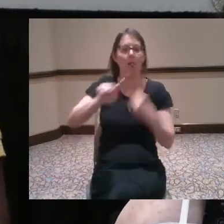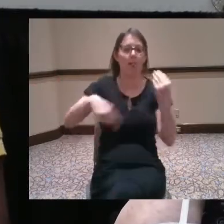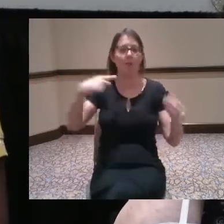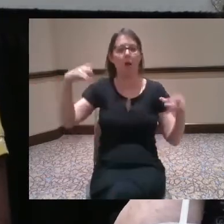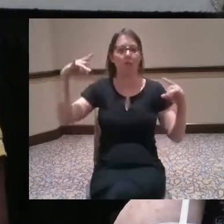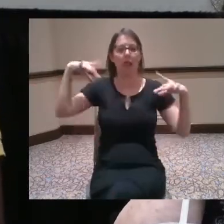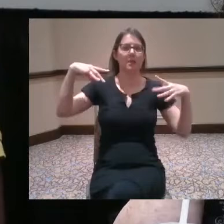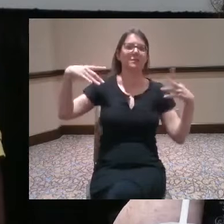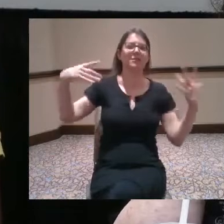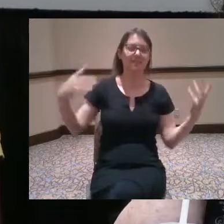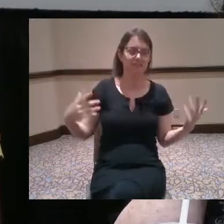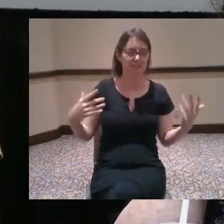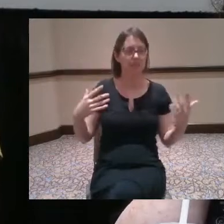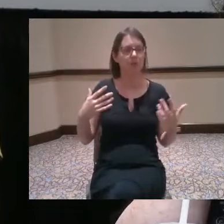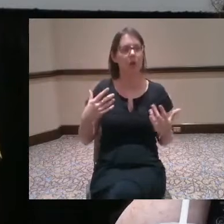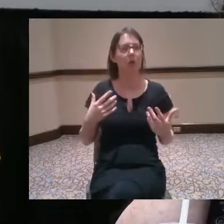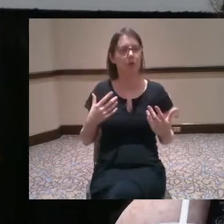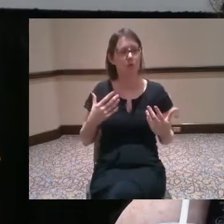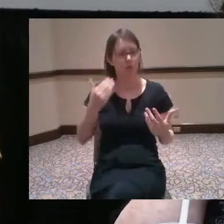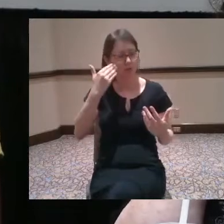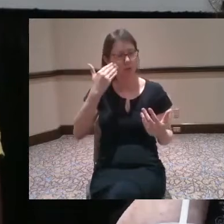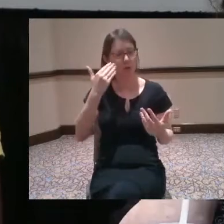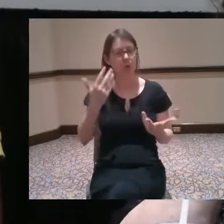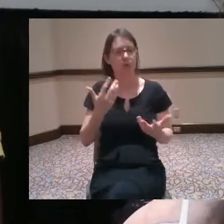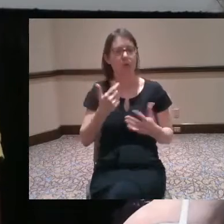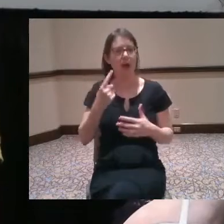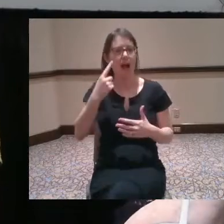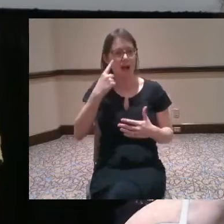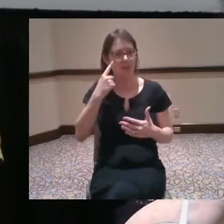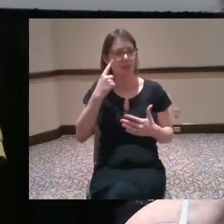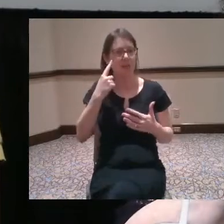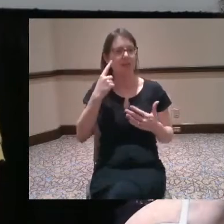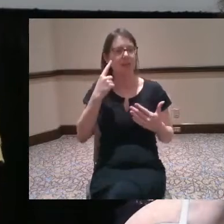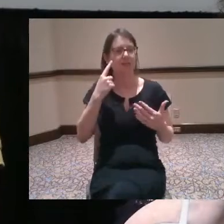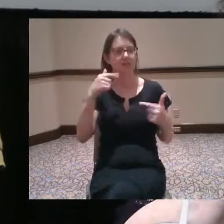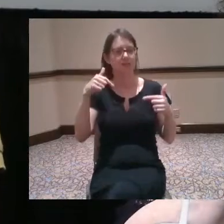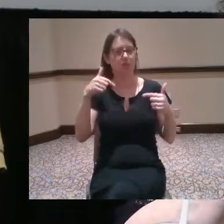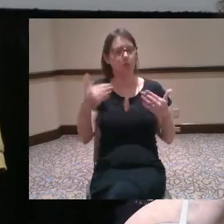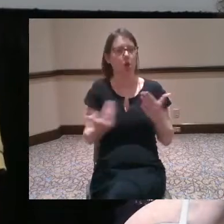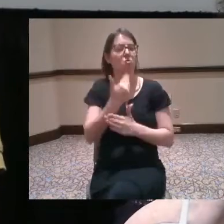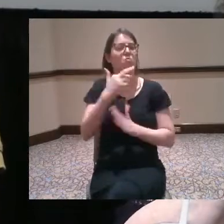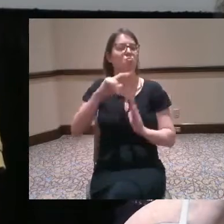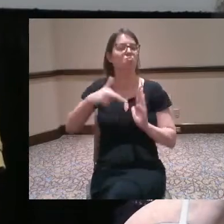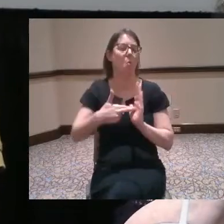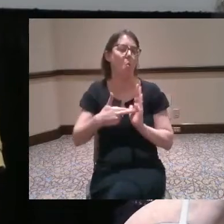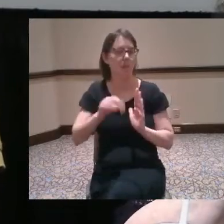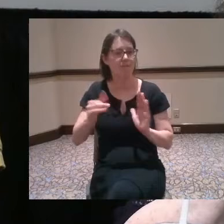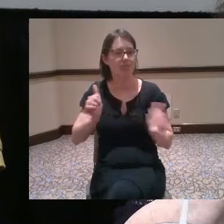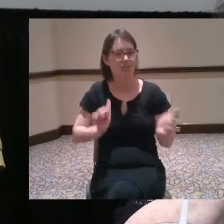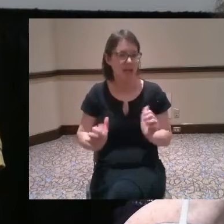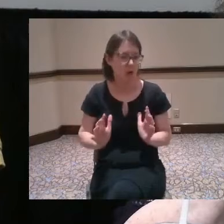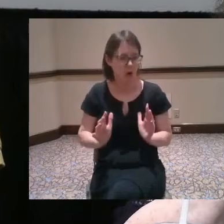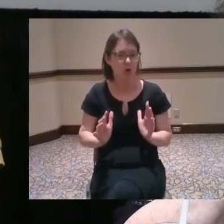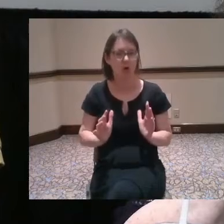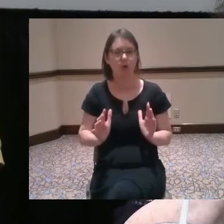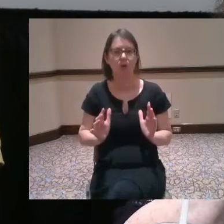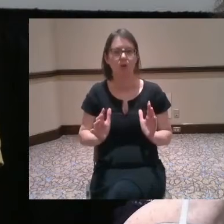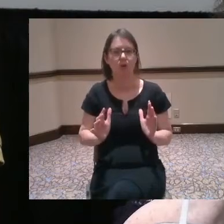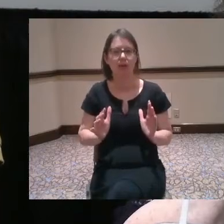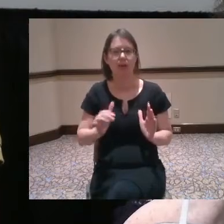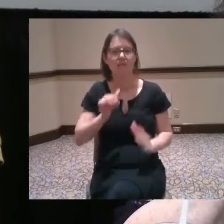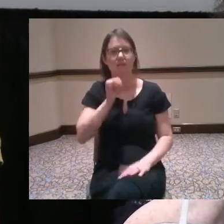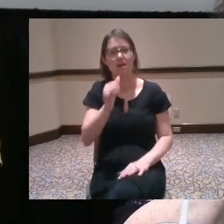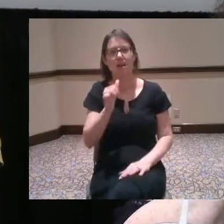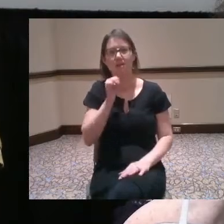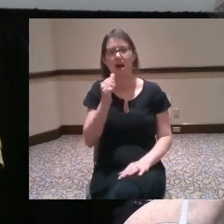real issues, the themes, and why it's important to the community, I think is the new role of theater critics, and not to